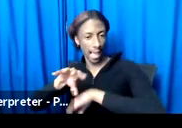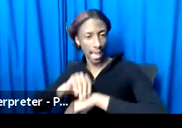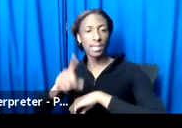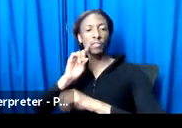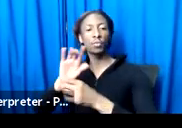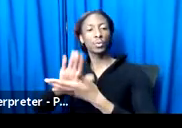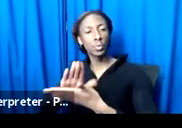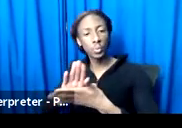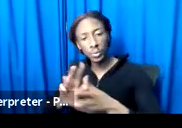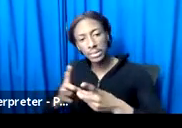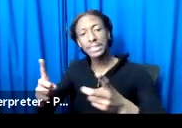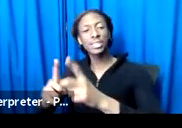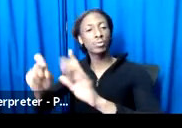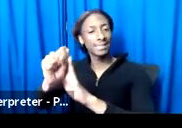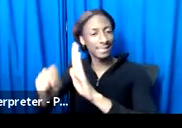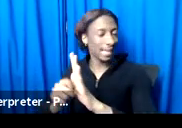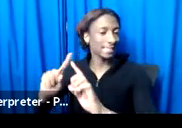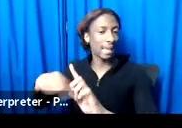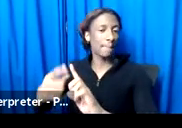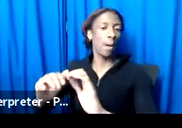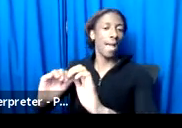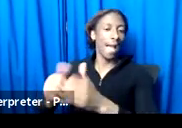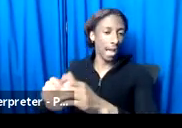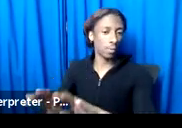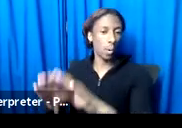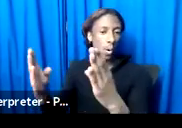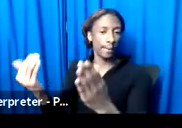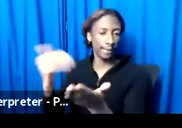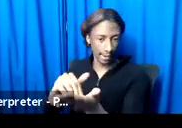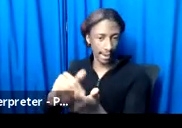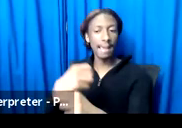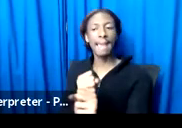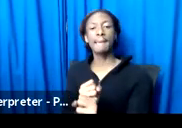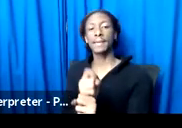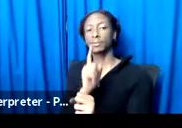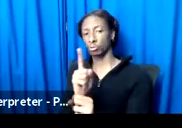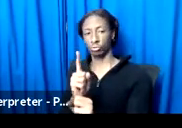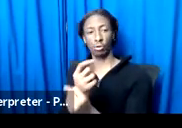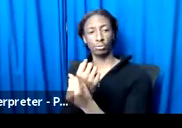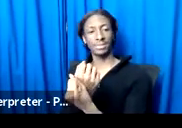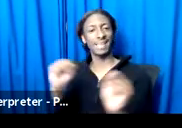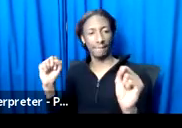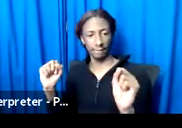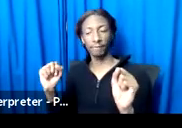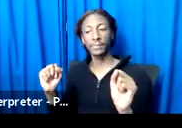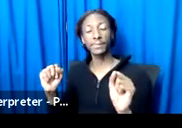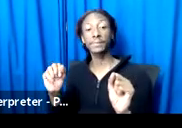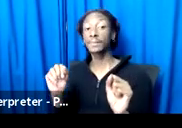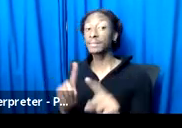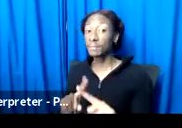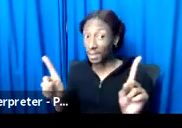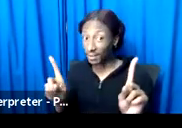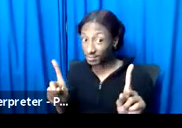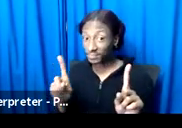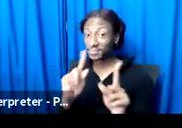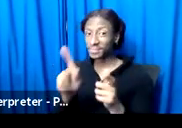states as to how to reopen schools and ensure that reopening is happening safely. However, the specifics of